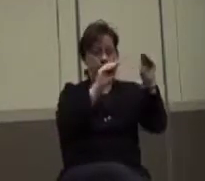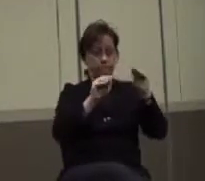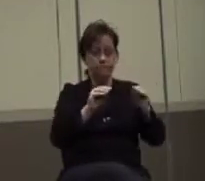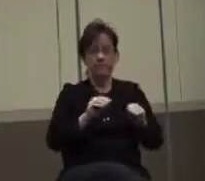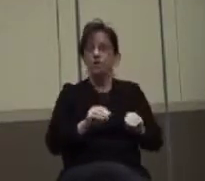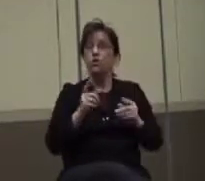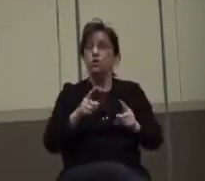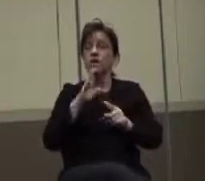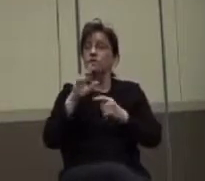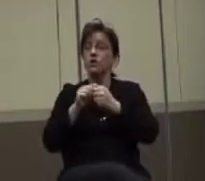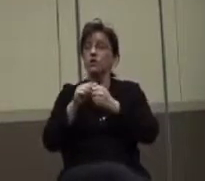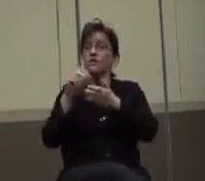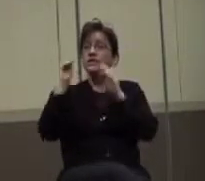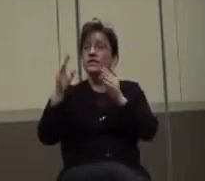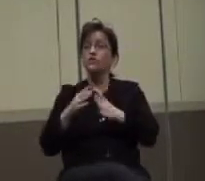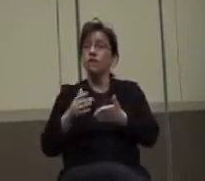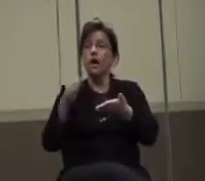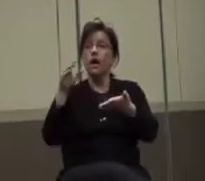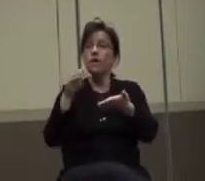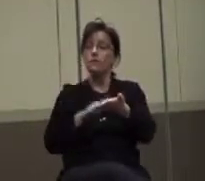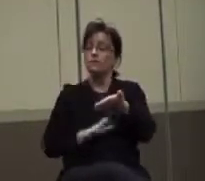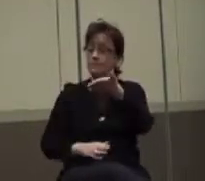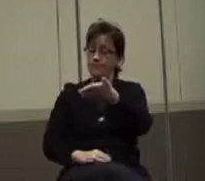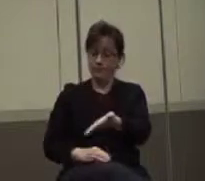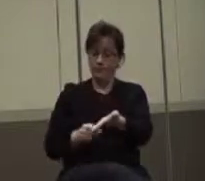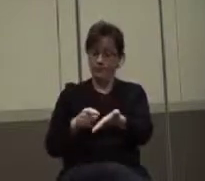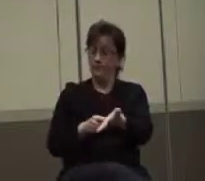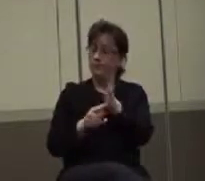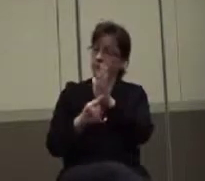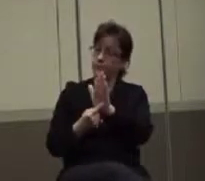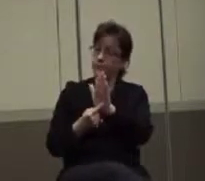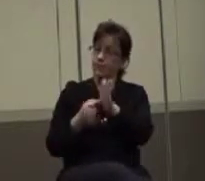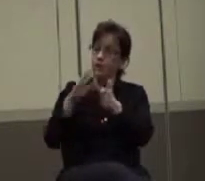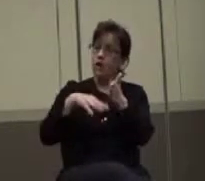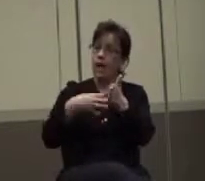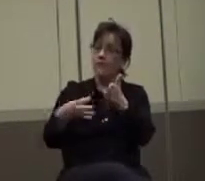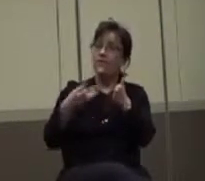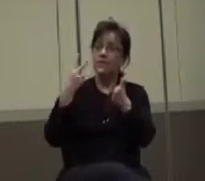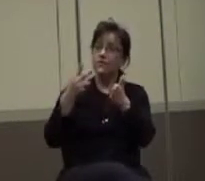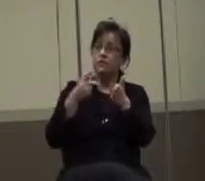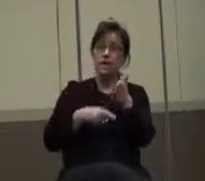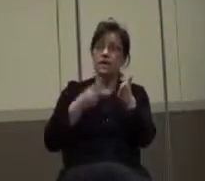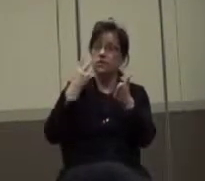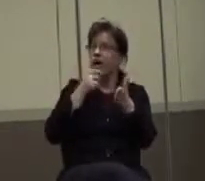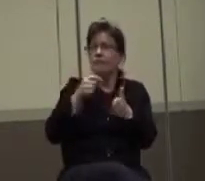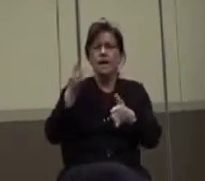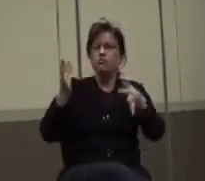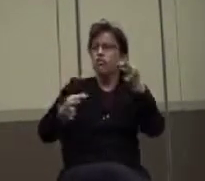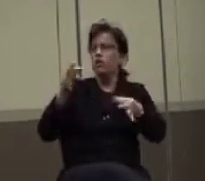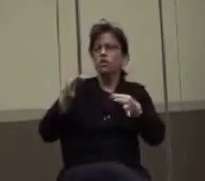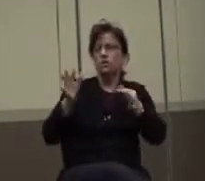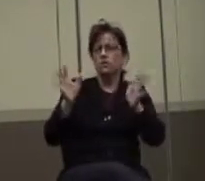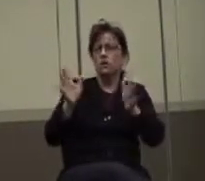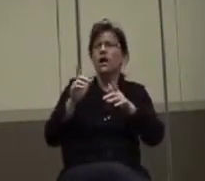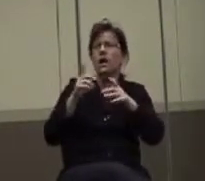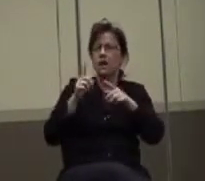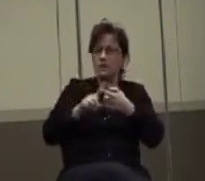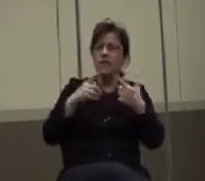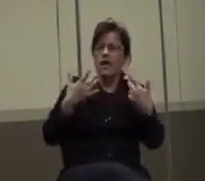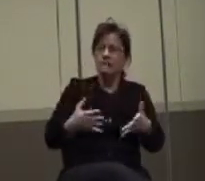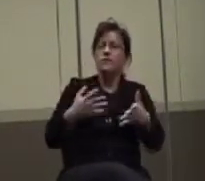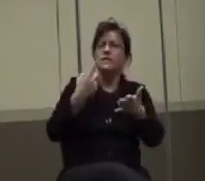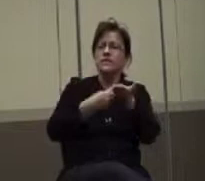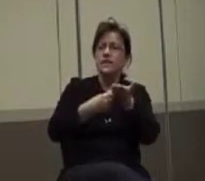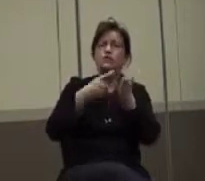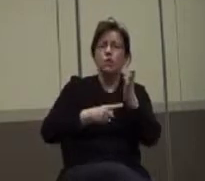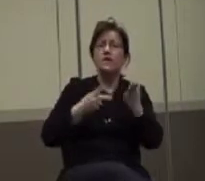plop it down and say, here's what I saw. And I don't make any judgment on that until after we're discussing it, because most of the time the teacher is